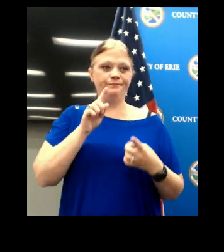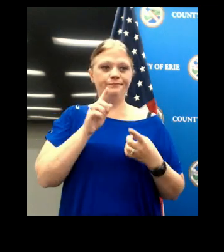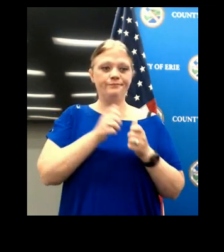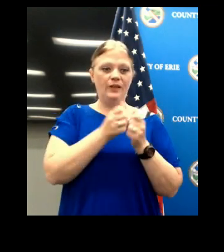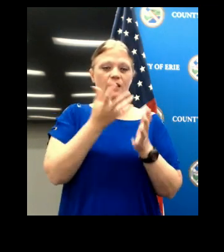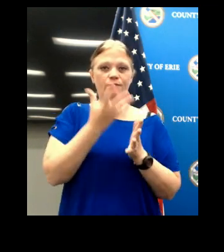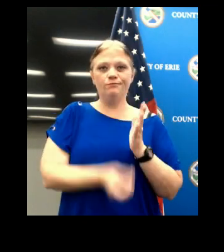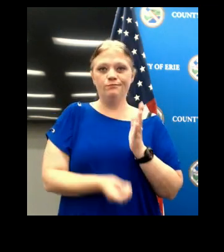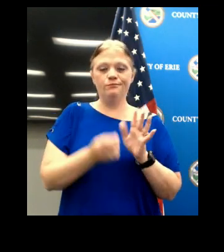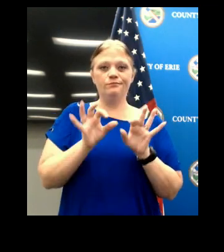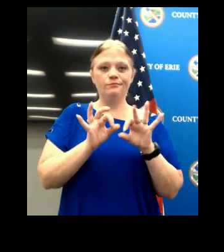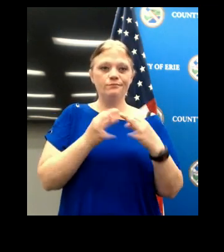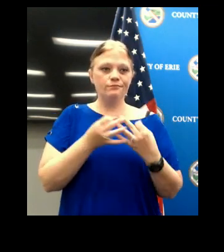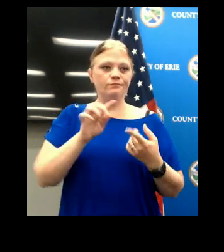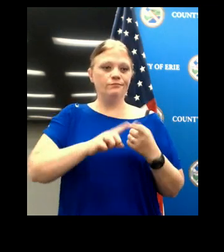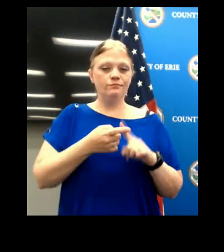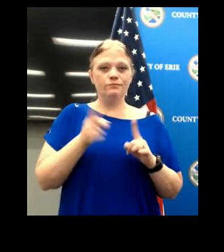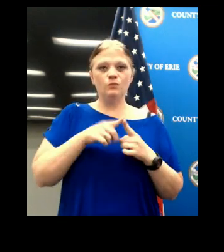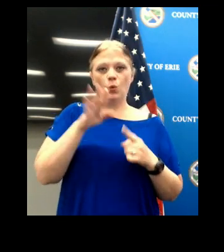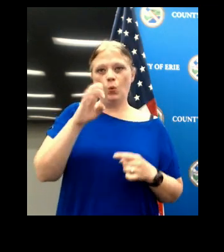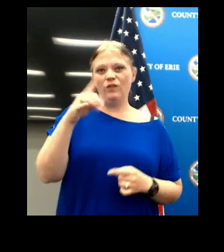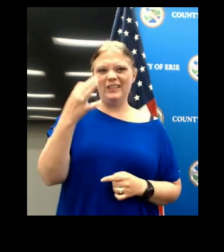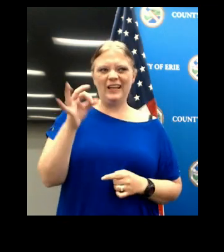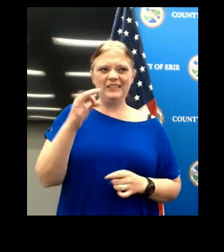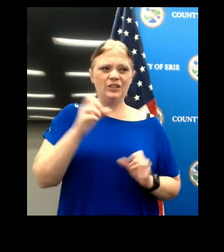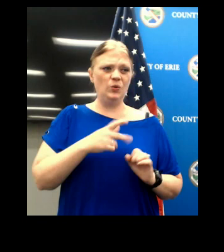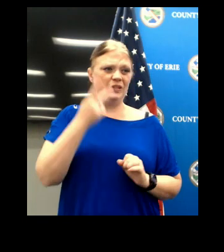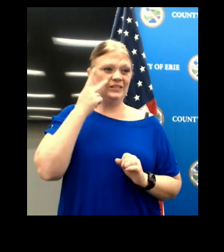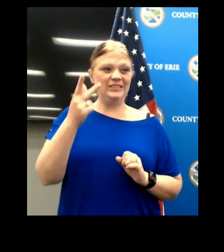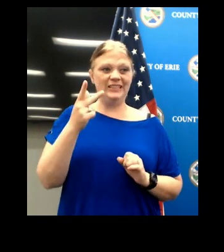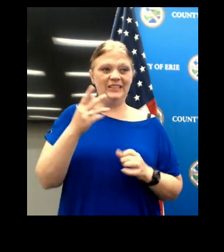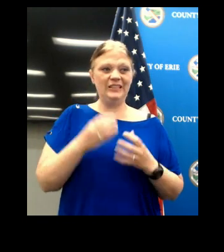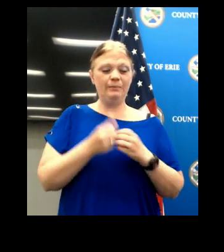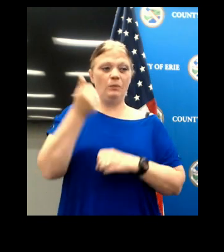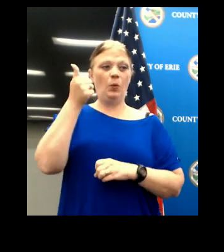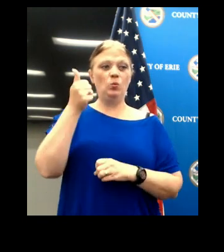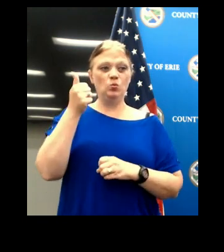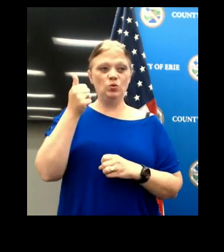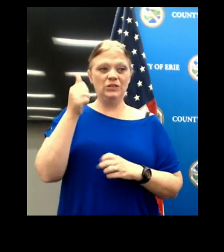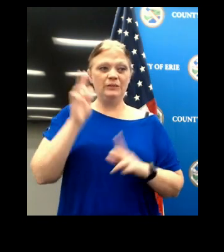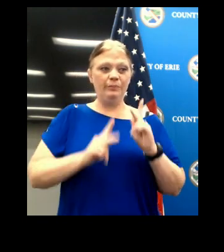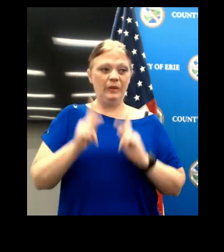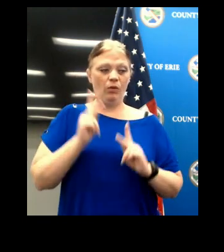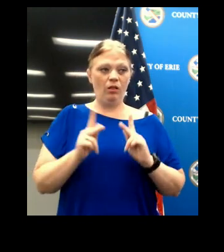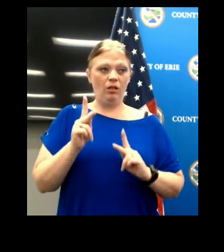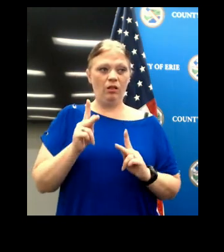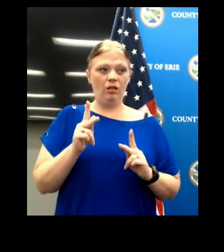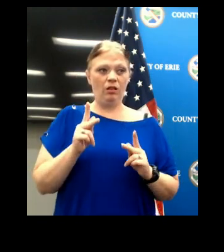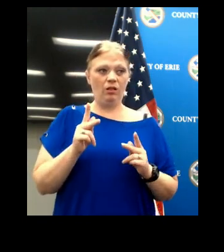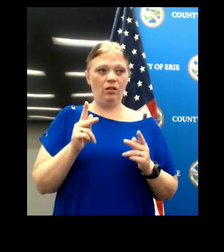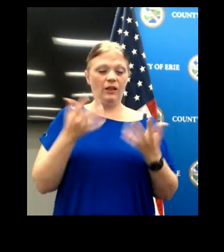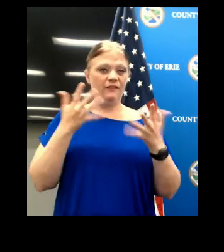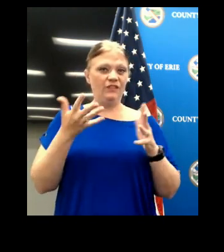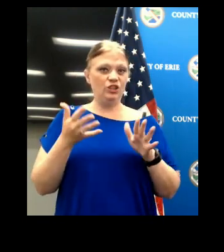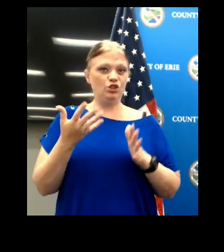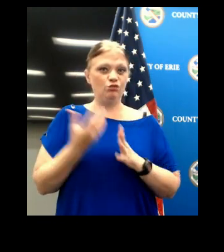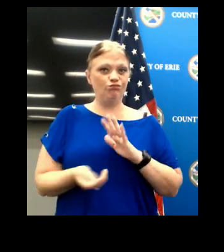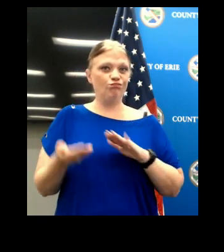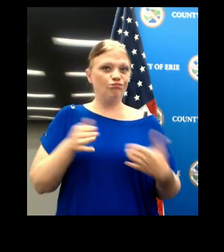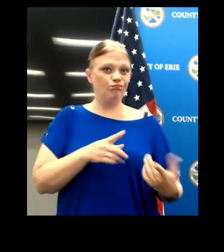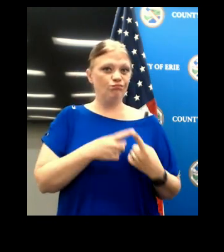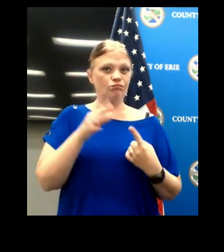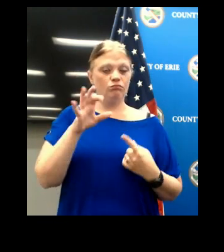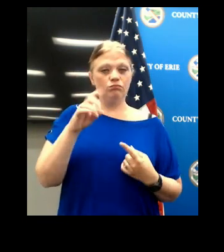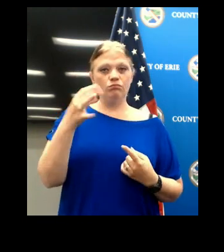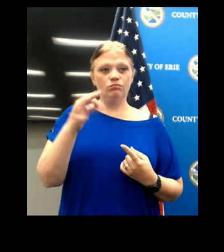to COVID-19. You can see the predominant proportion of people who have lost their lives to